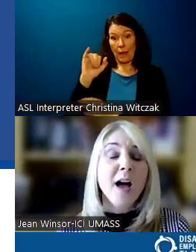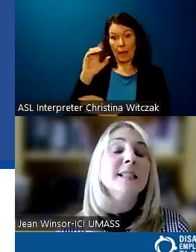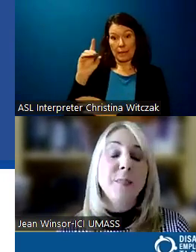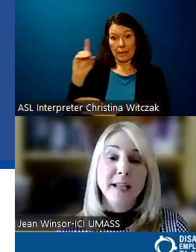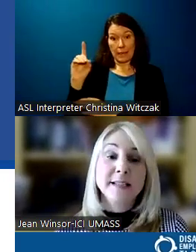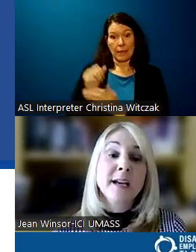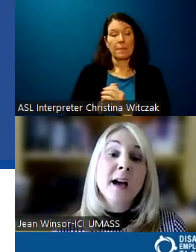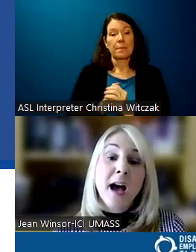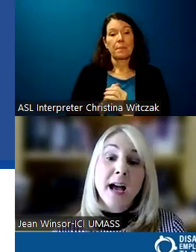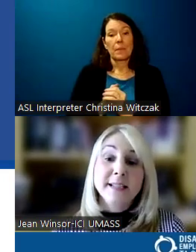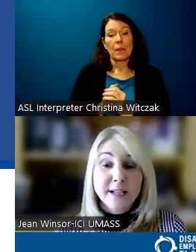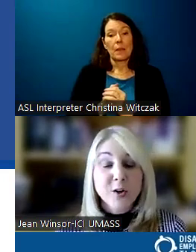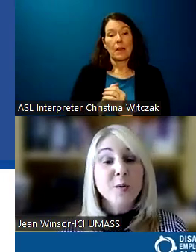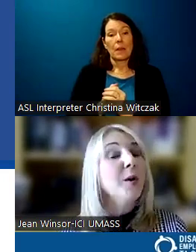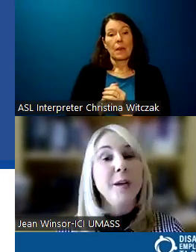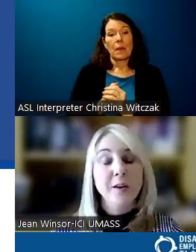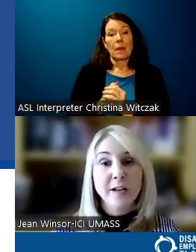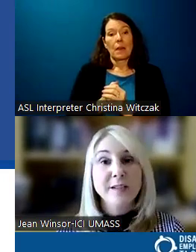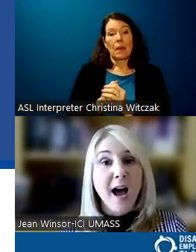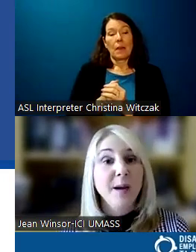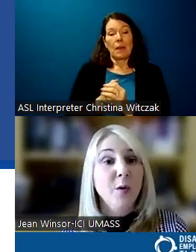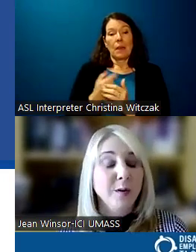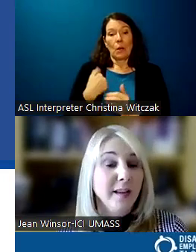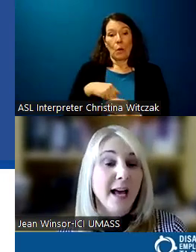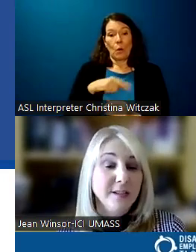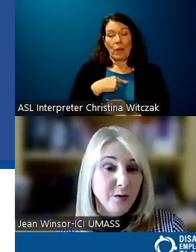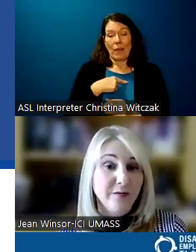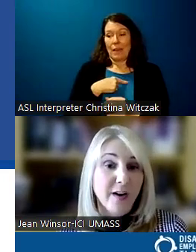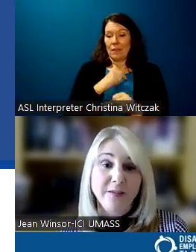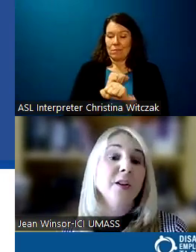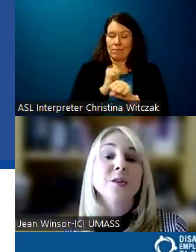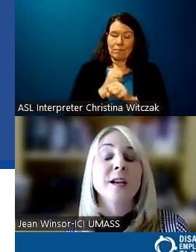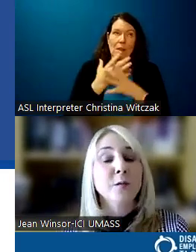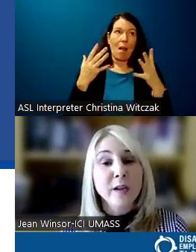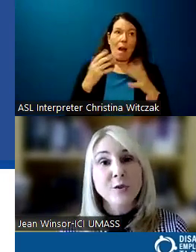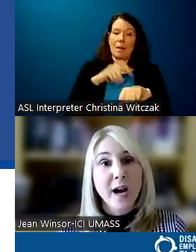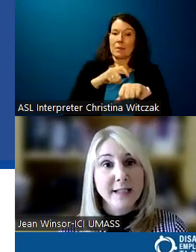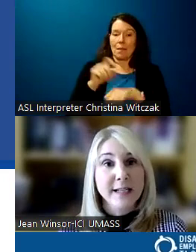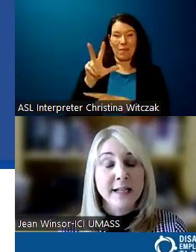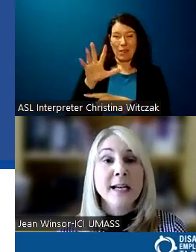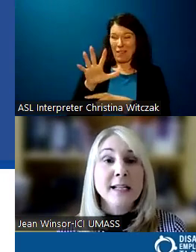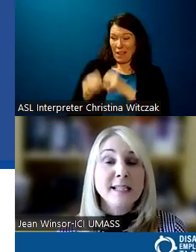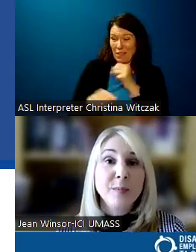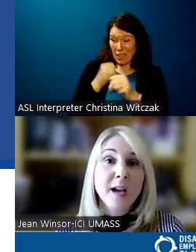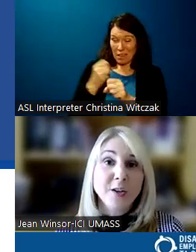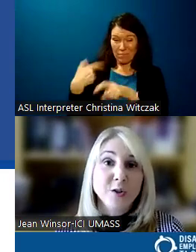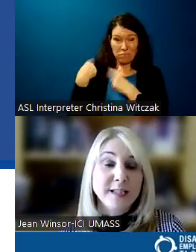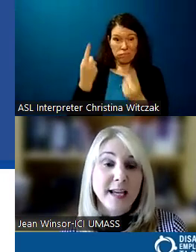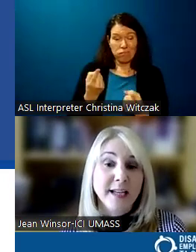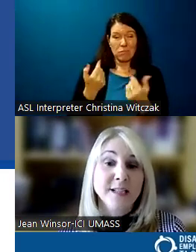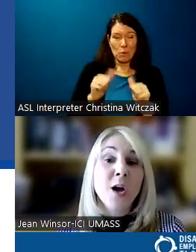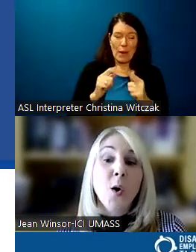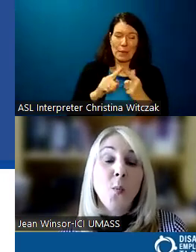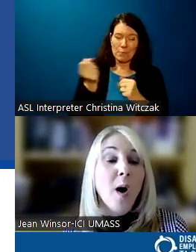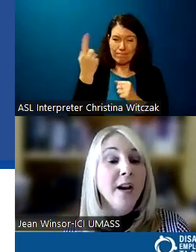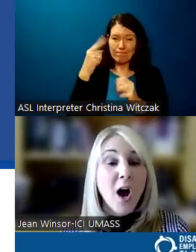We've spent a considerable period of time over the last 35 years really trying to deeply